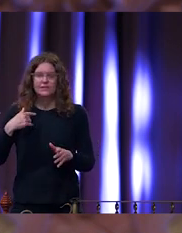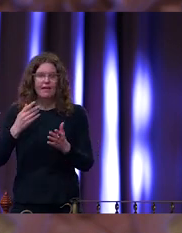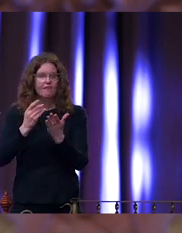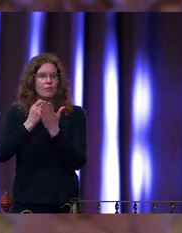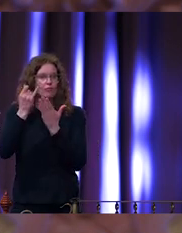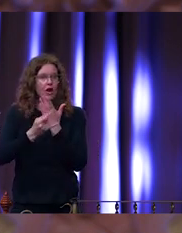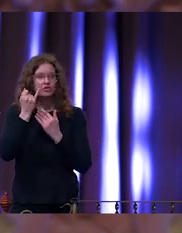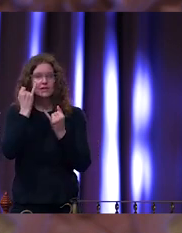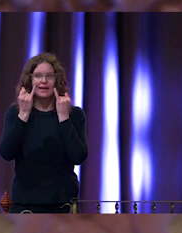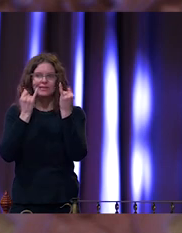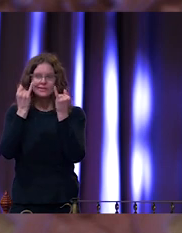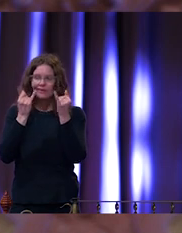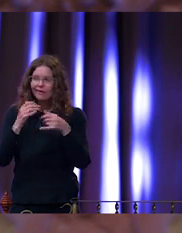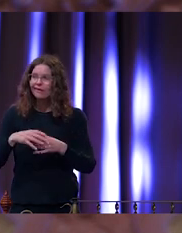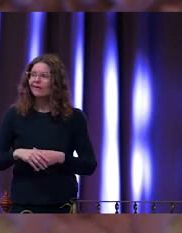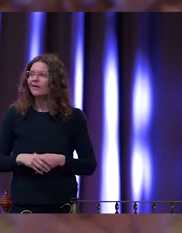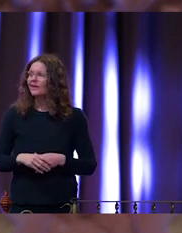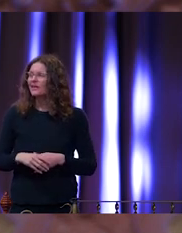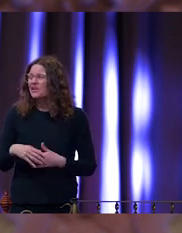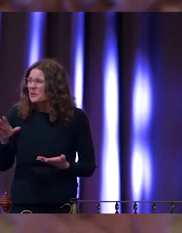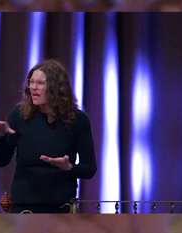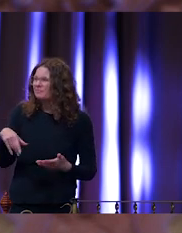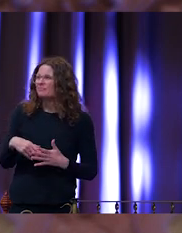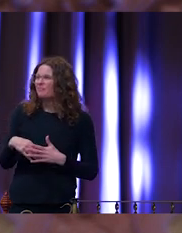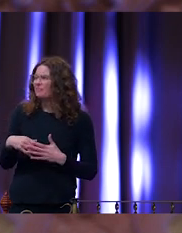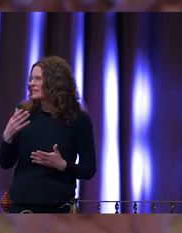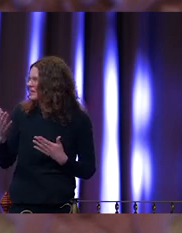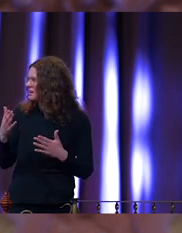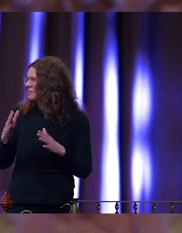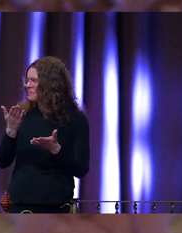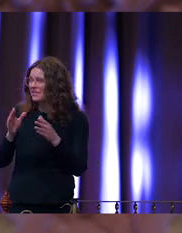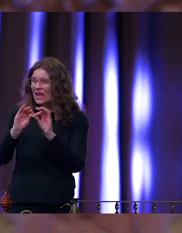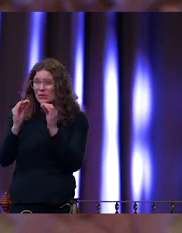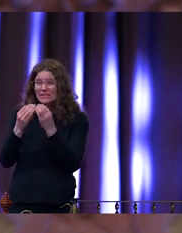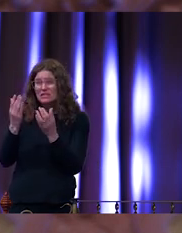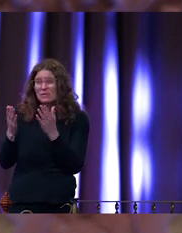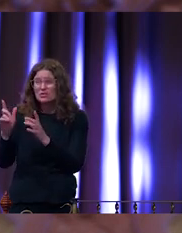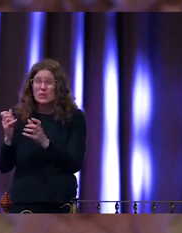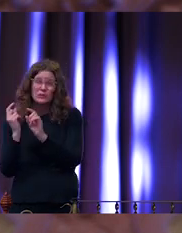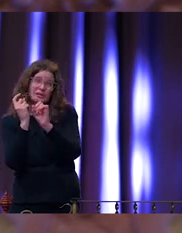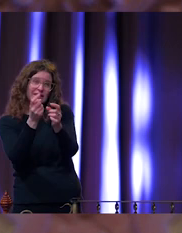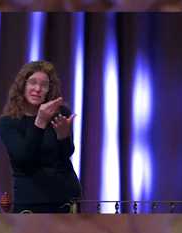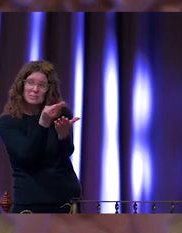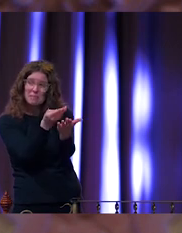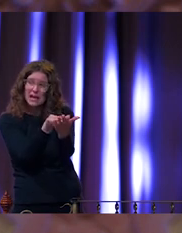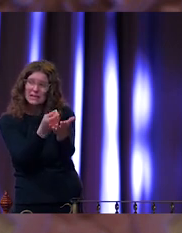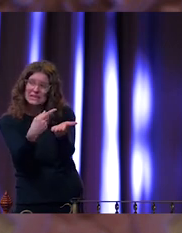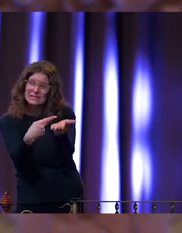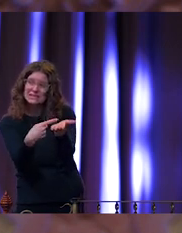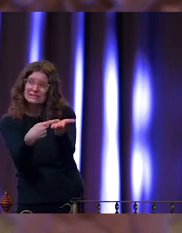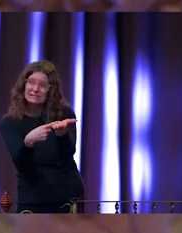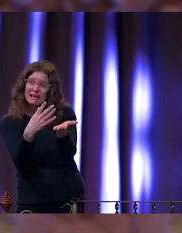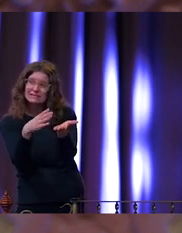we're always kind of like, well, you know, you might just want to give the organization the money and, you know, talk with them about the thing you want to make